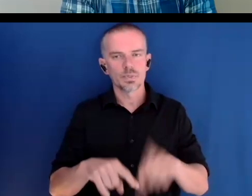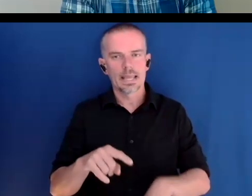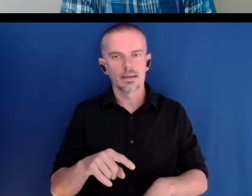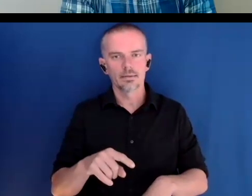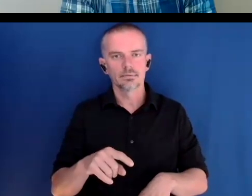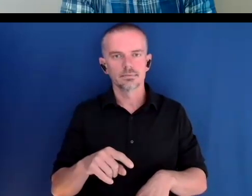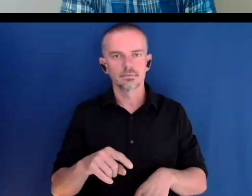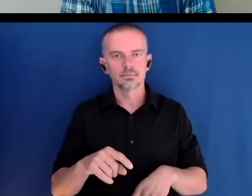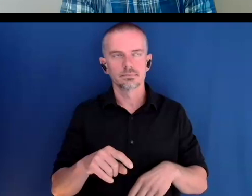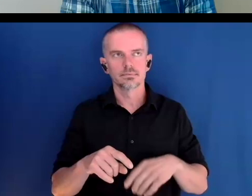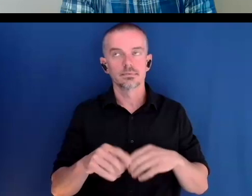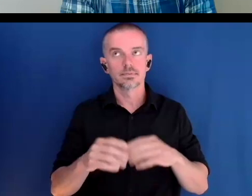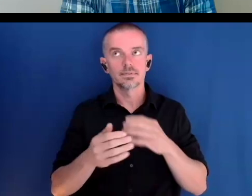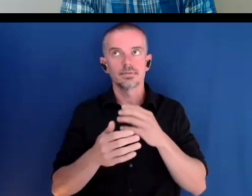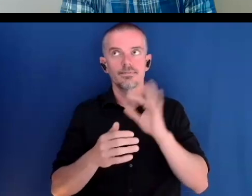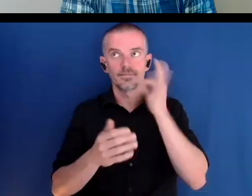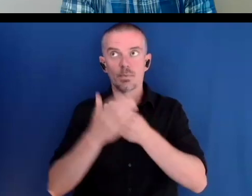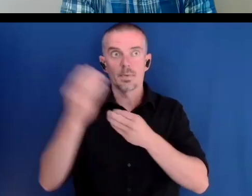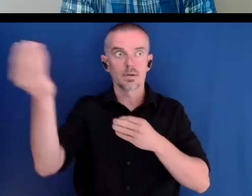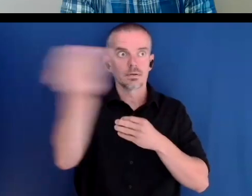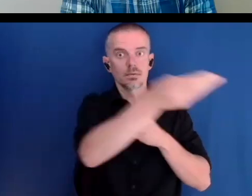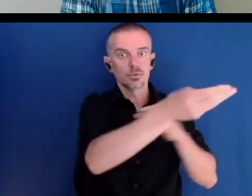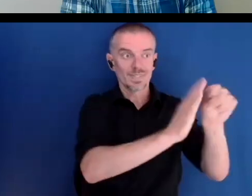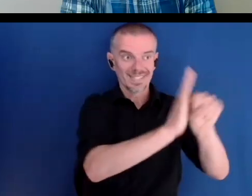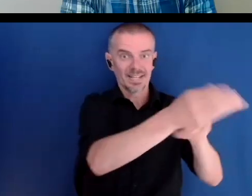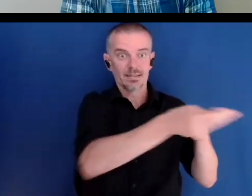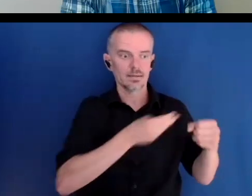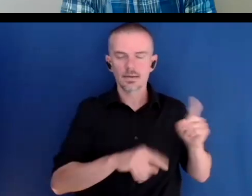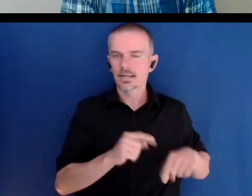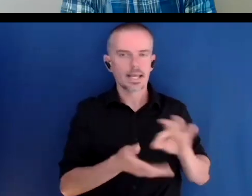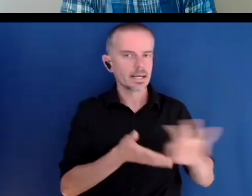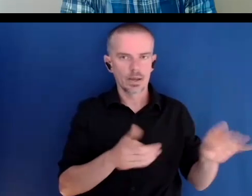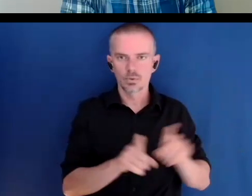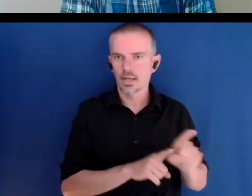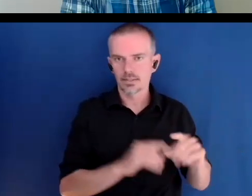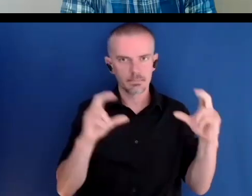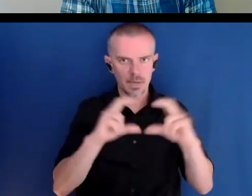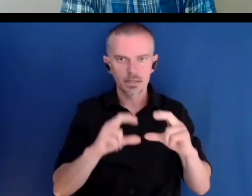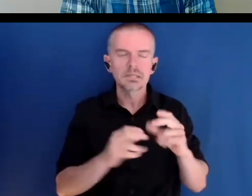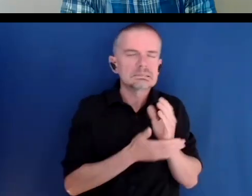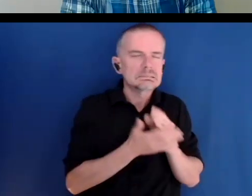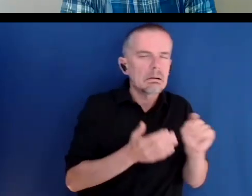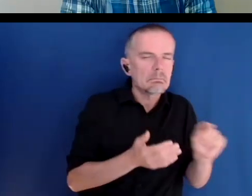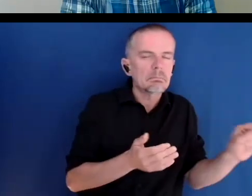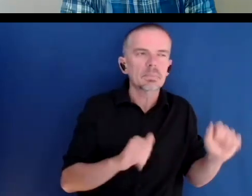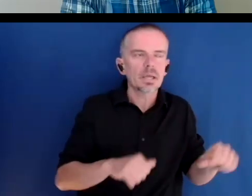funds used as match, but they're very few and far between. And most of that work wouldn't happen on forest.